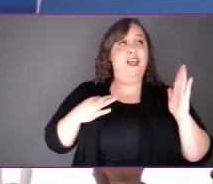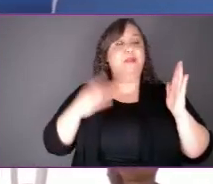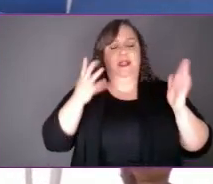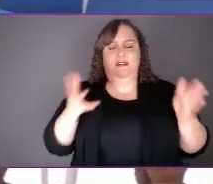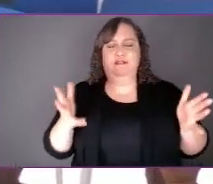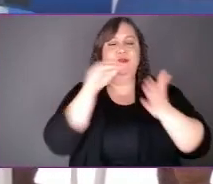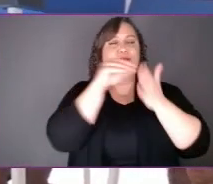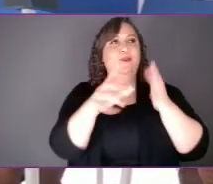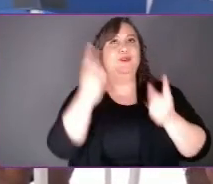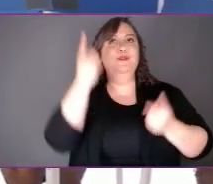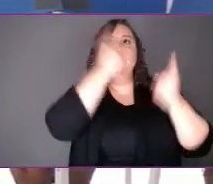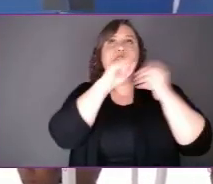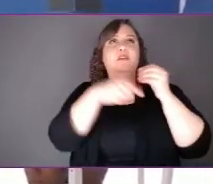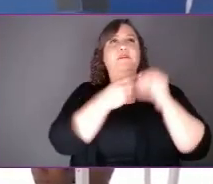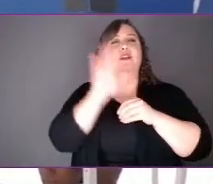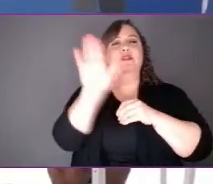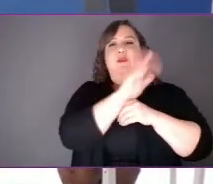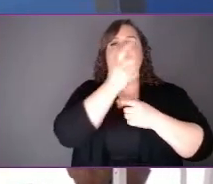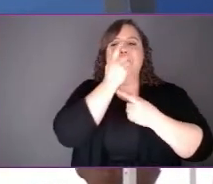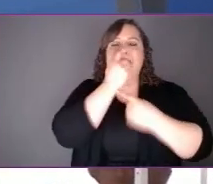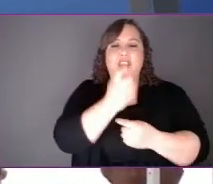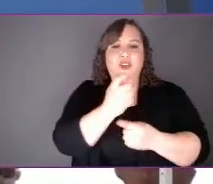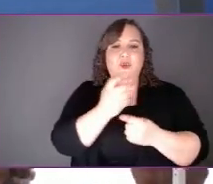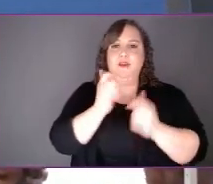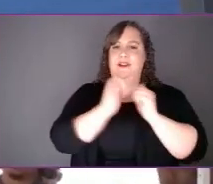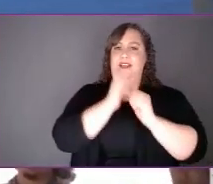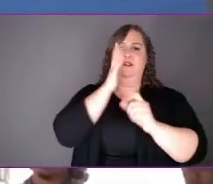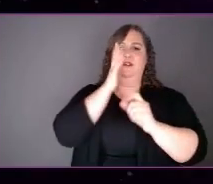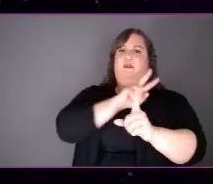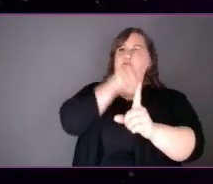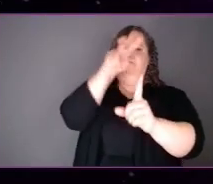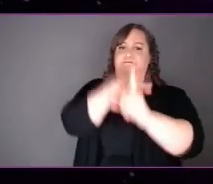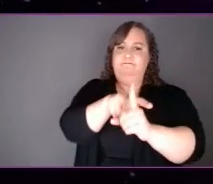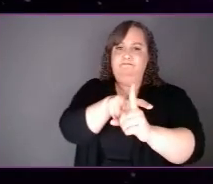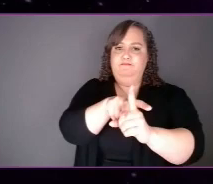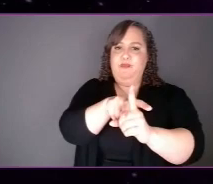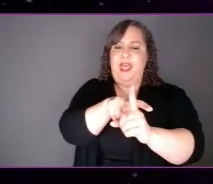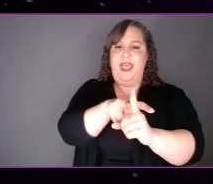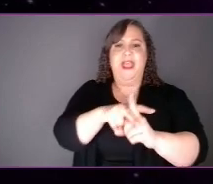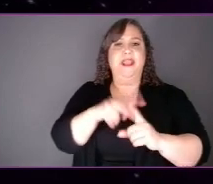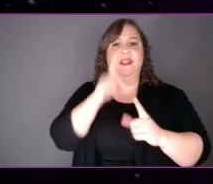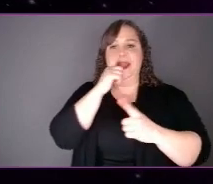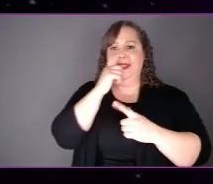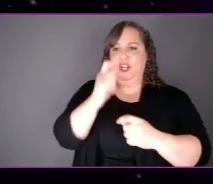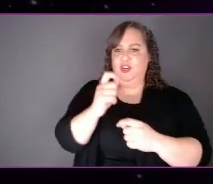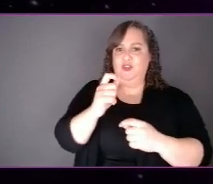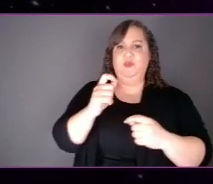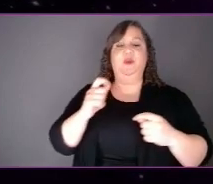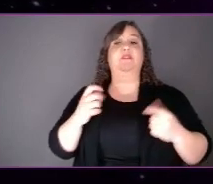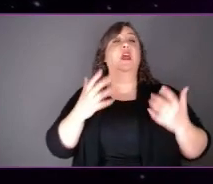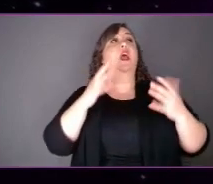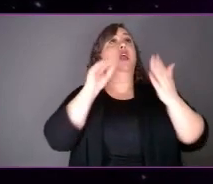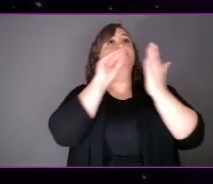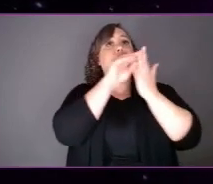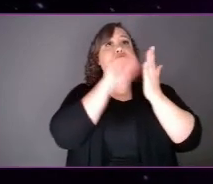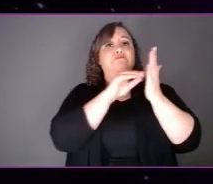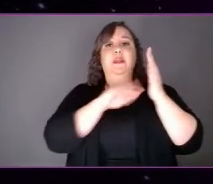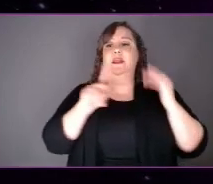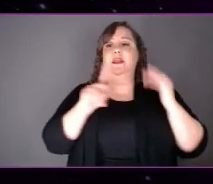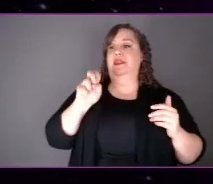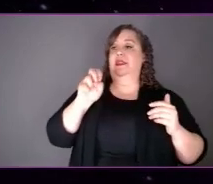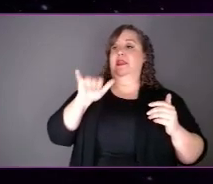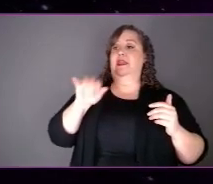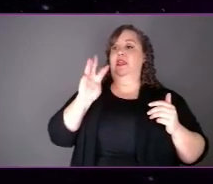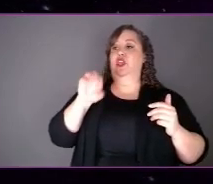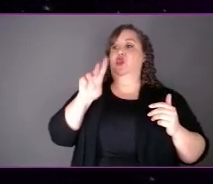what their interests are and how they've applied those interests firsthand and go ahead and put some of those keywords into the application